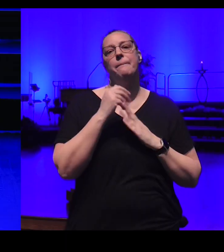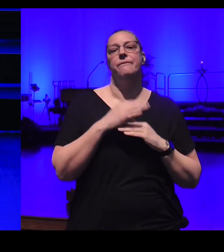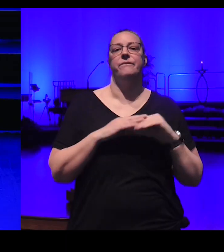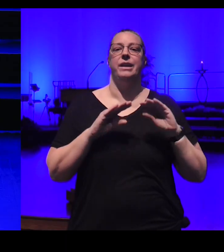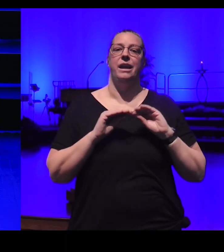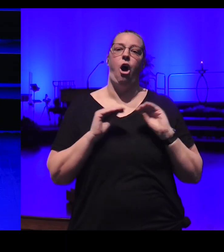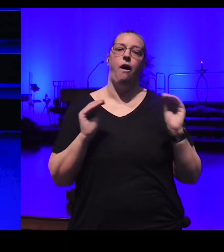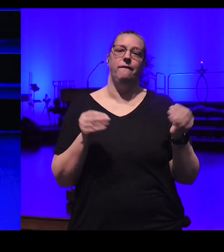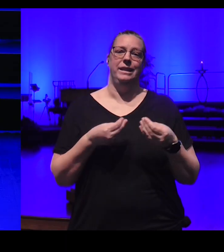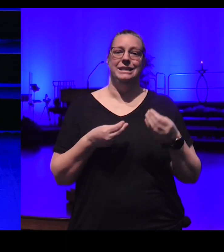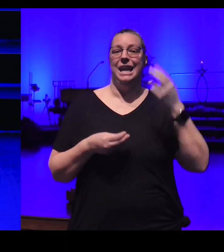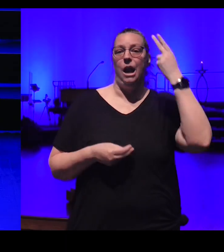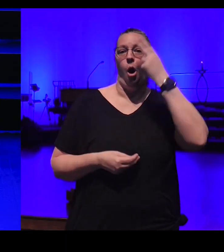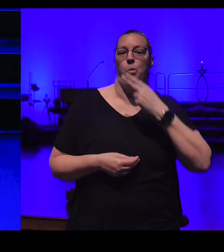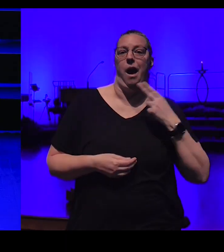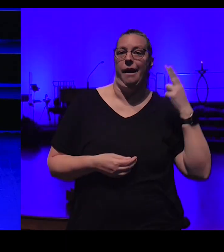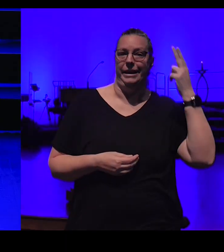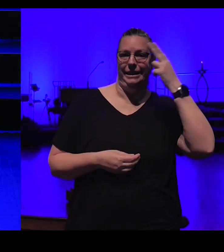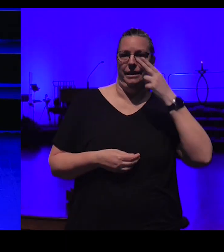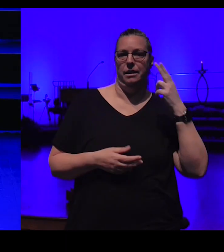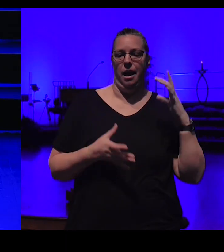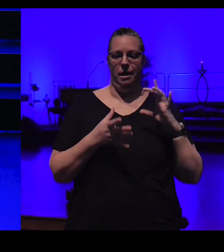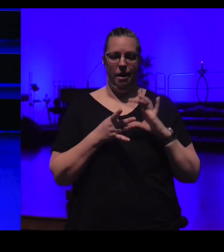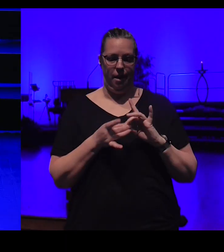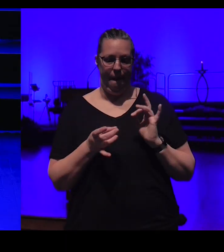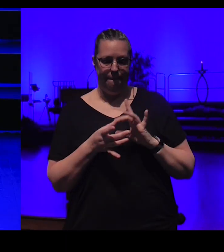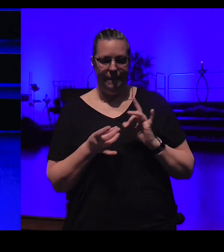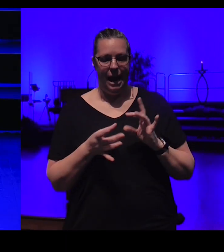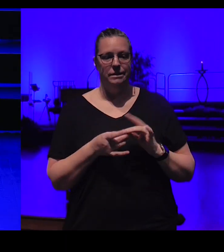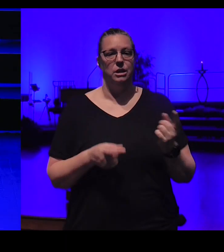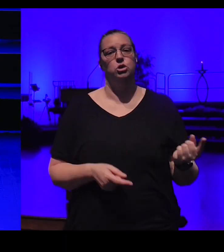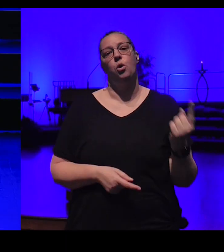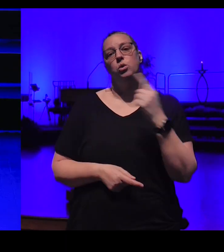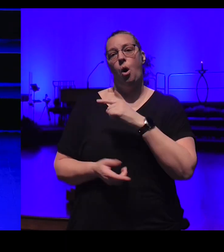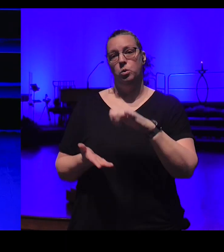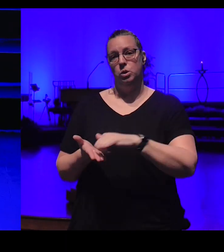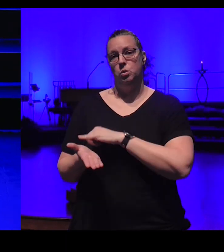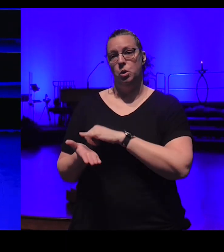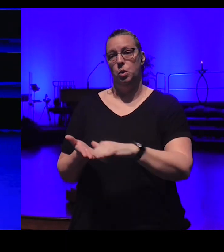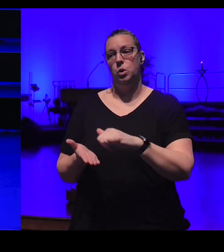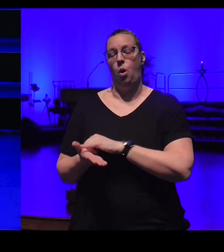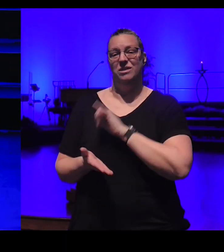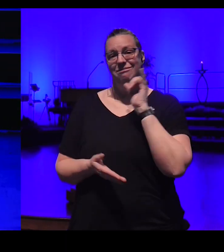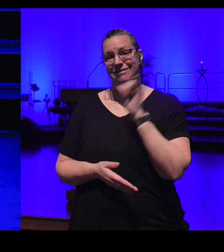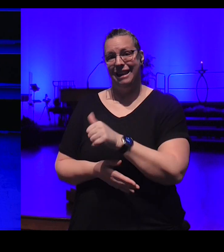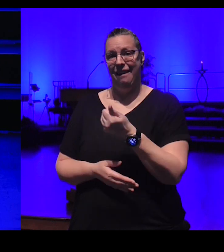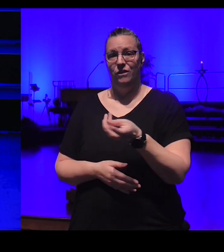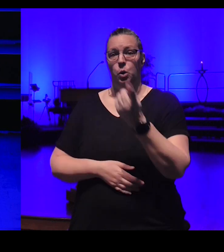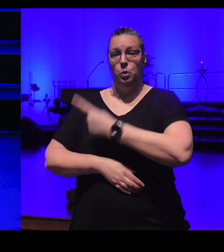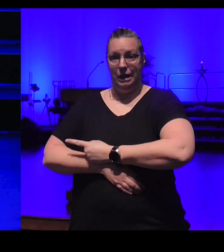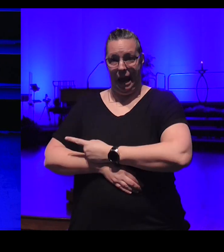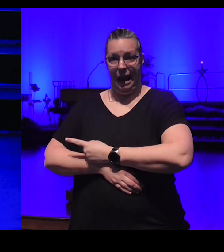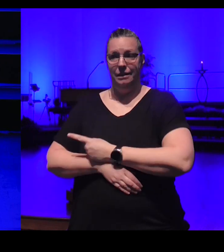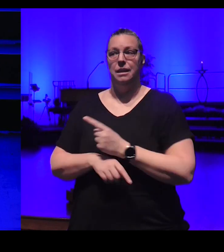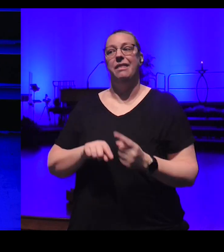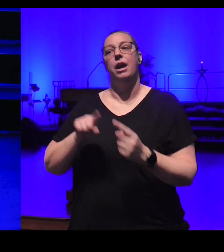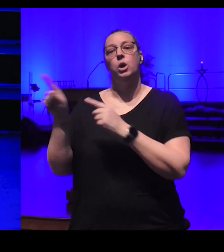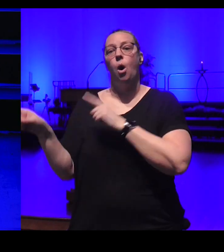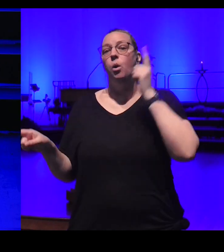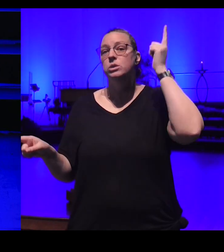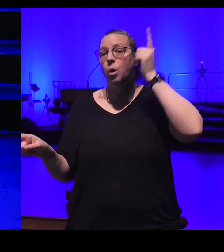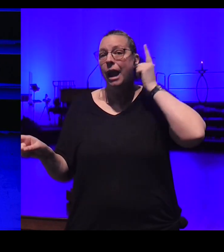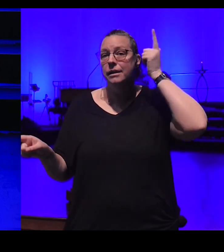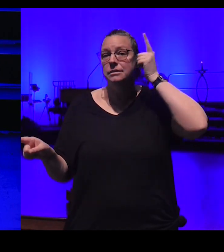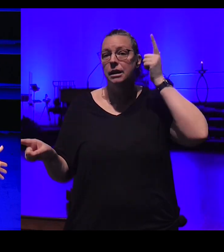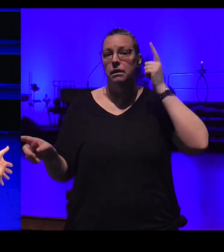in Hawaii, and he got this message: you need to go to New York, sit there a few days, and then go on to London.